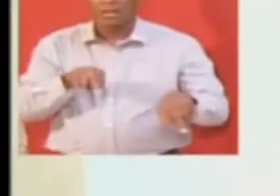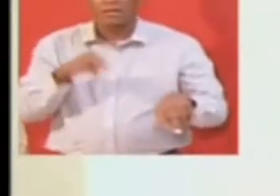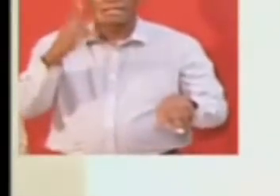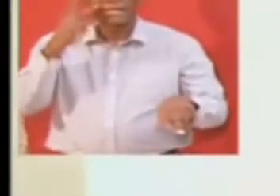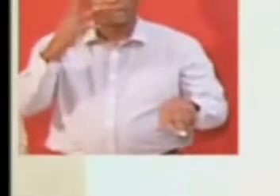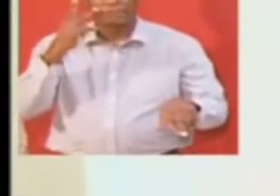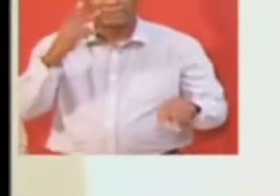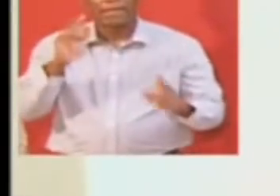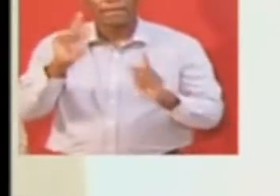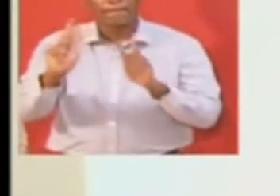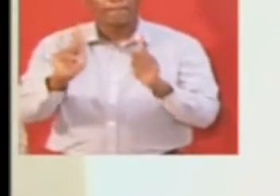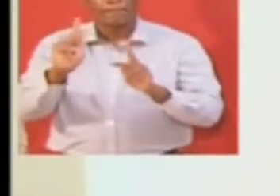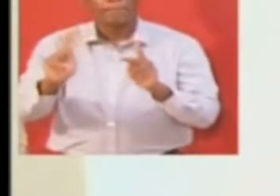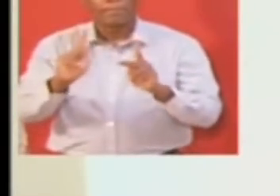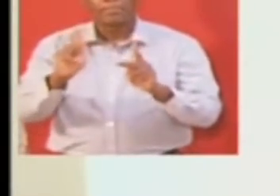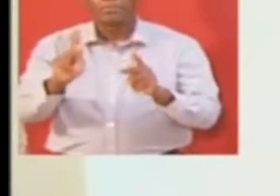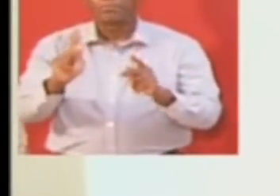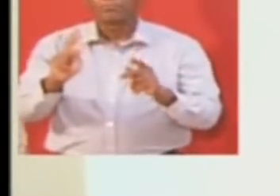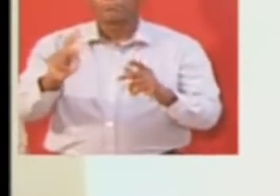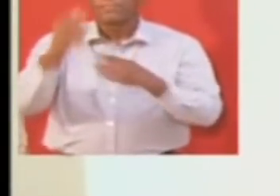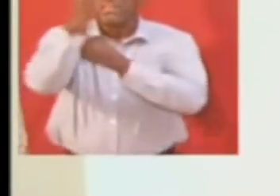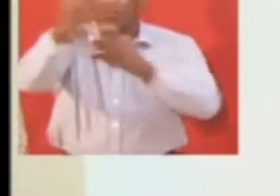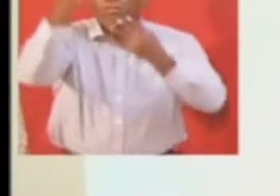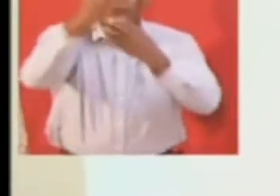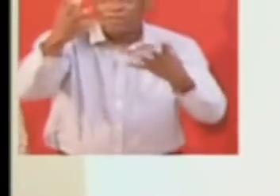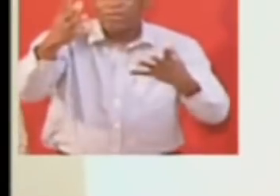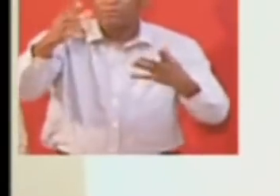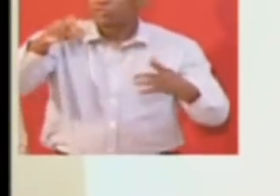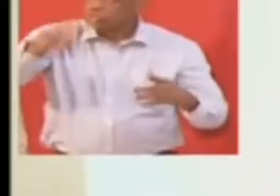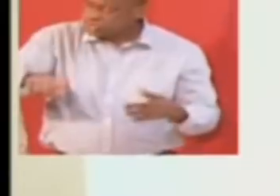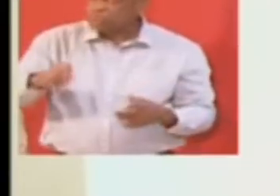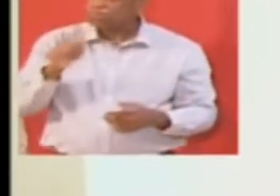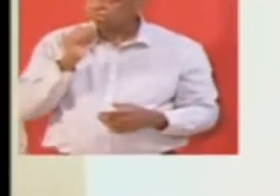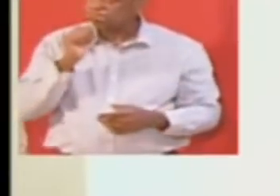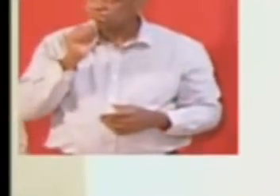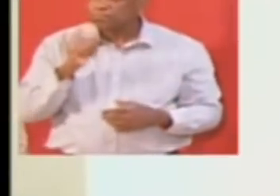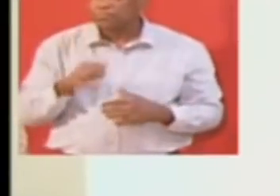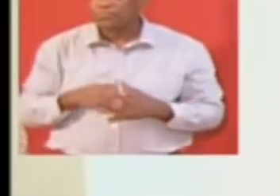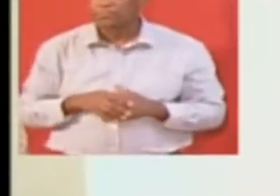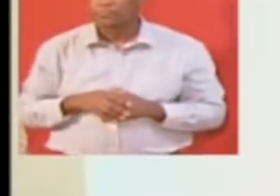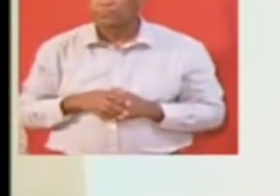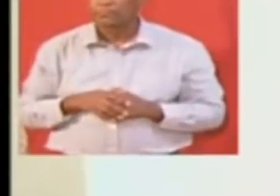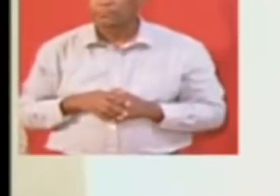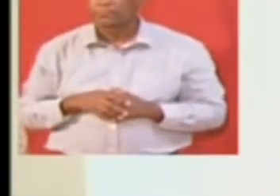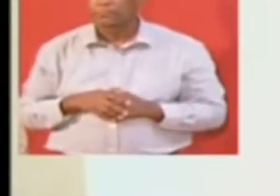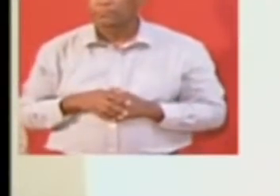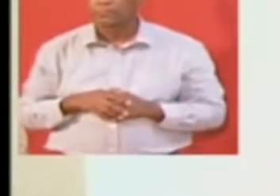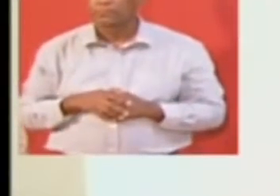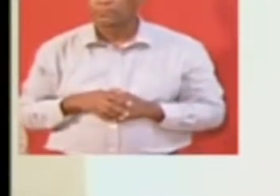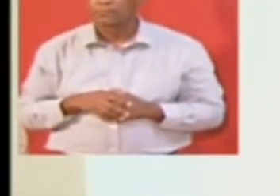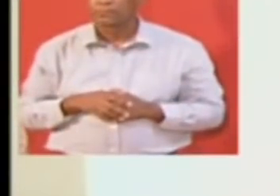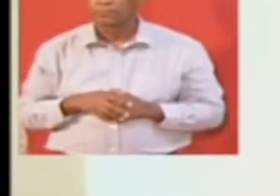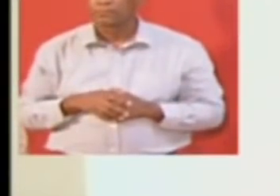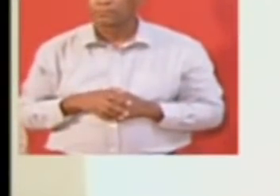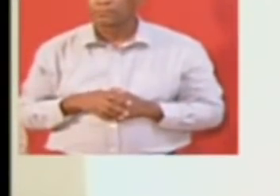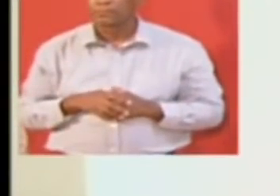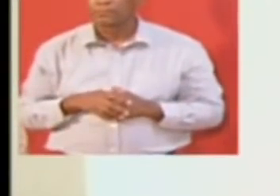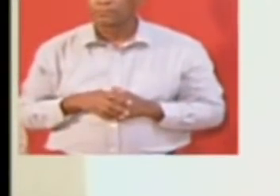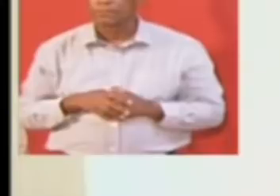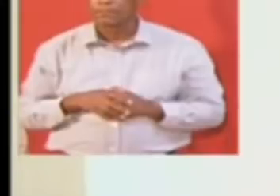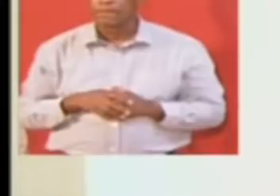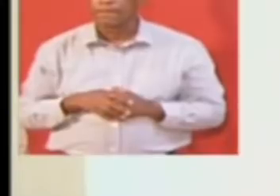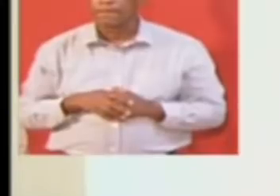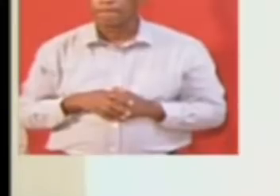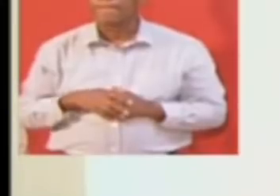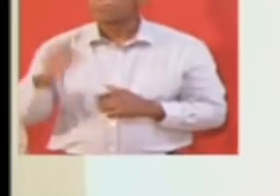just mention, let me take the first question, the bio-bubble. Yes, we did have a fairly extensive heads of